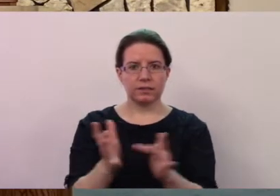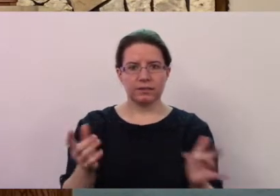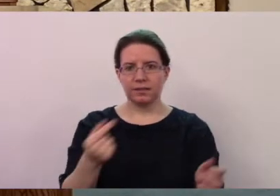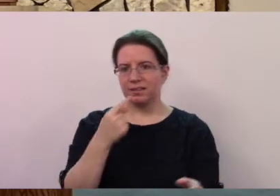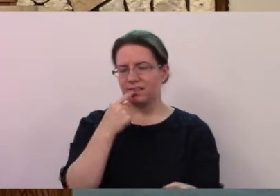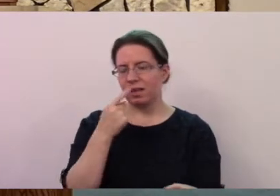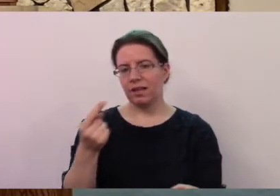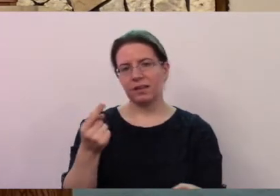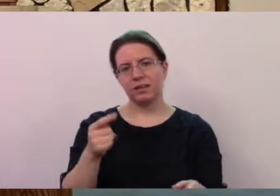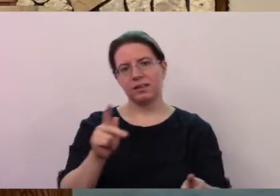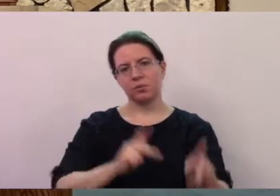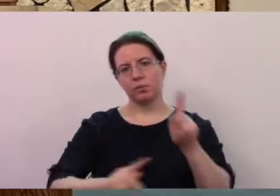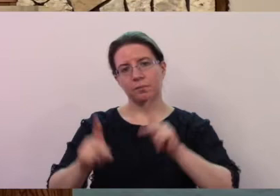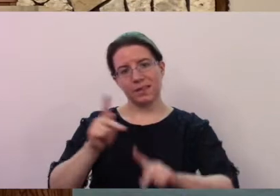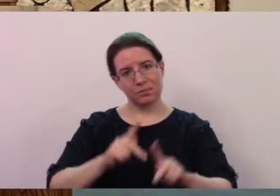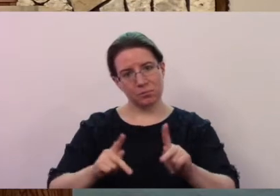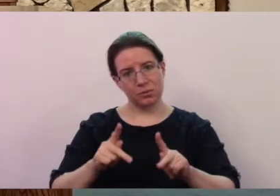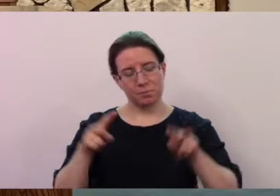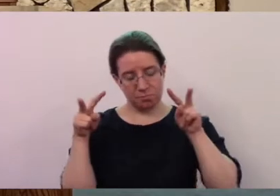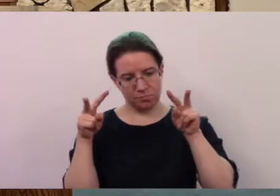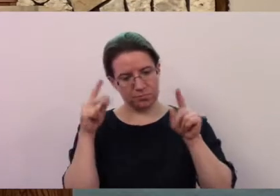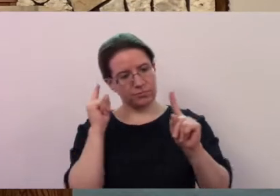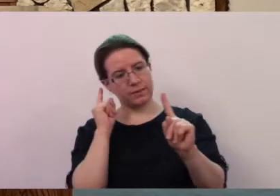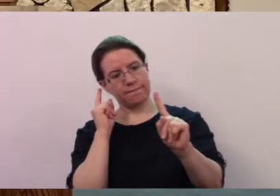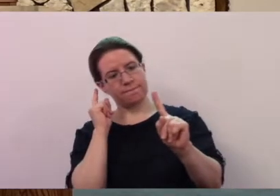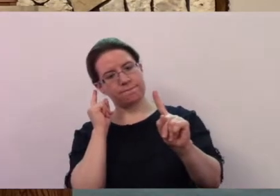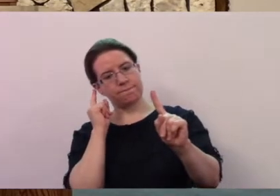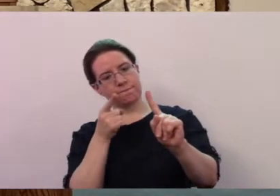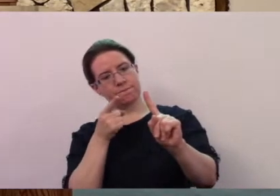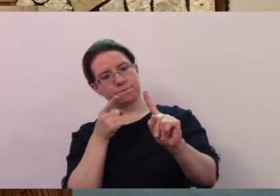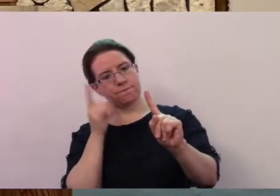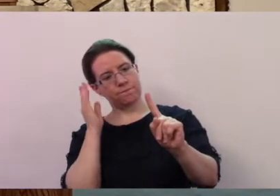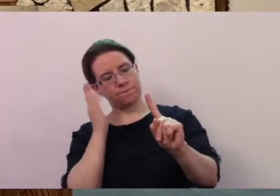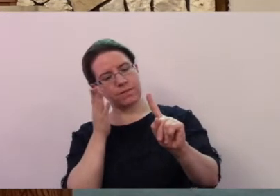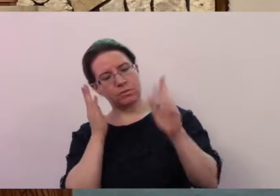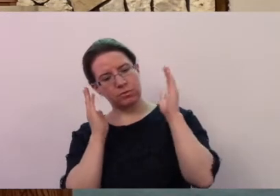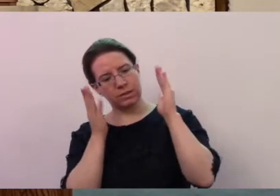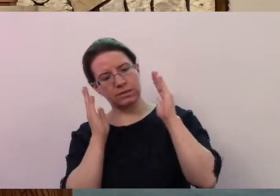do exactly that in our world.